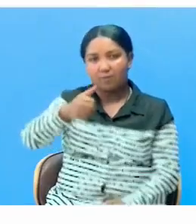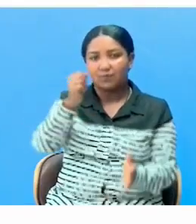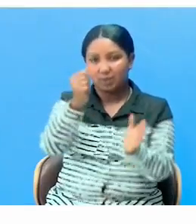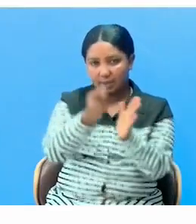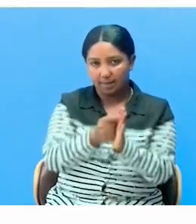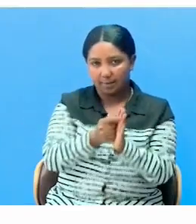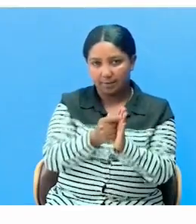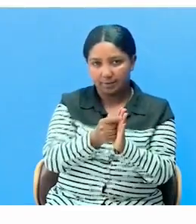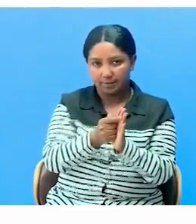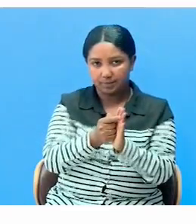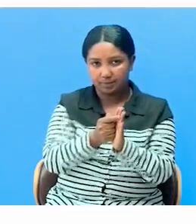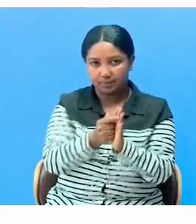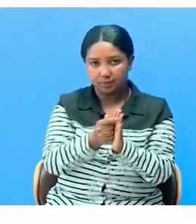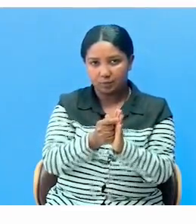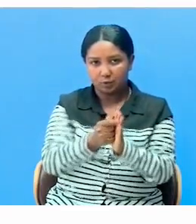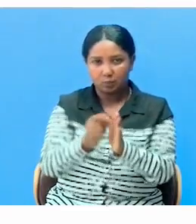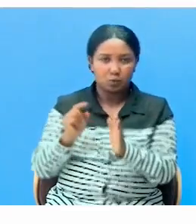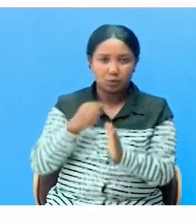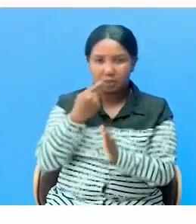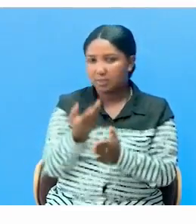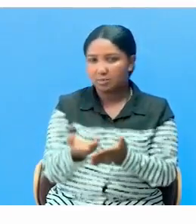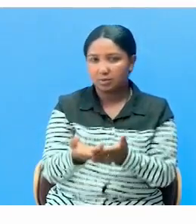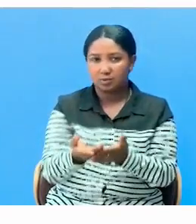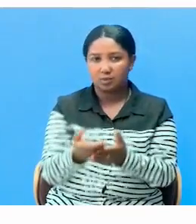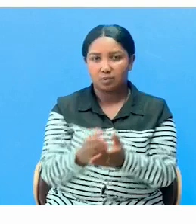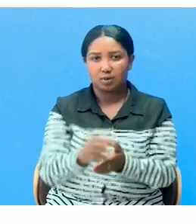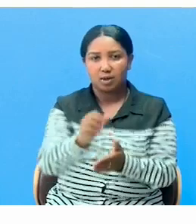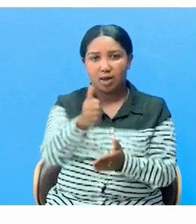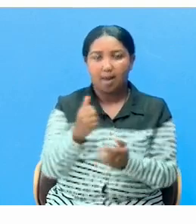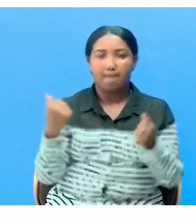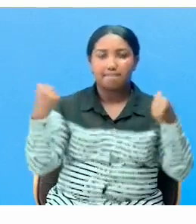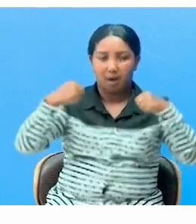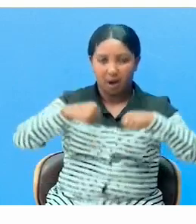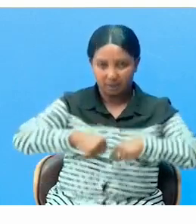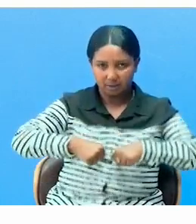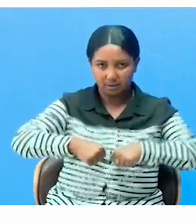example, we say a bag,